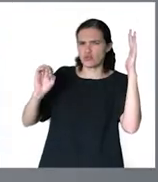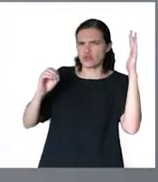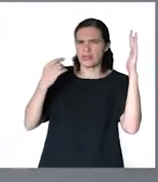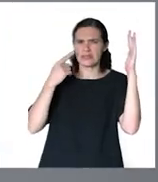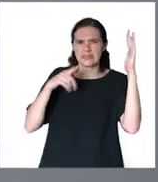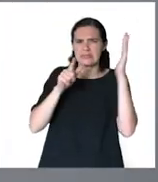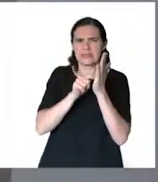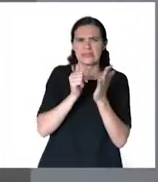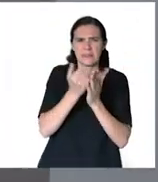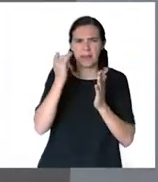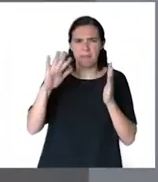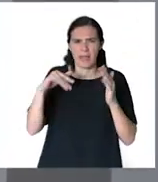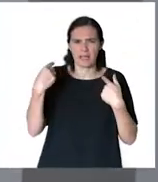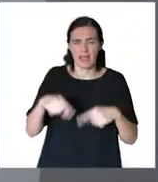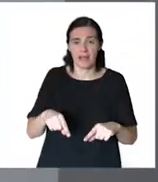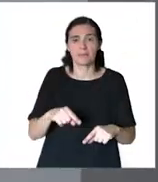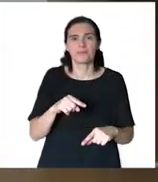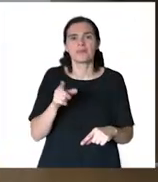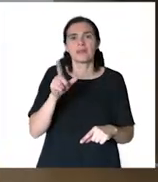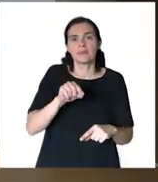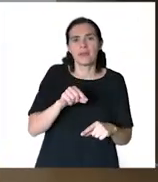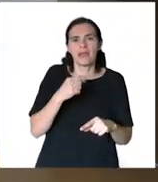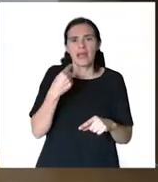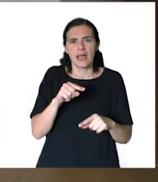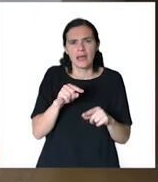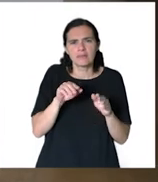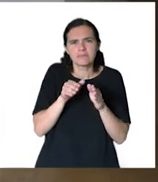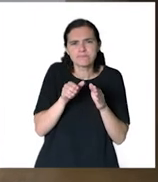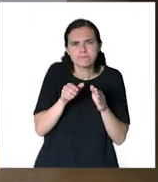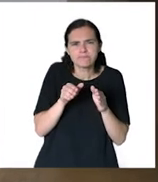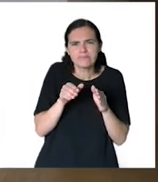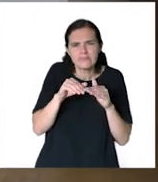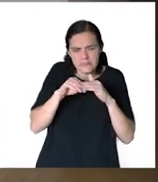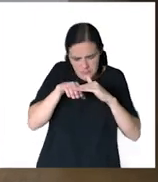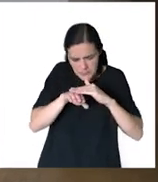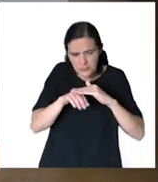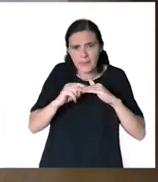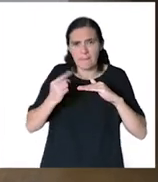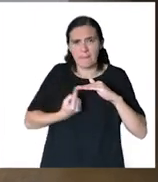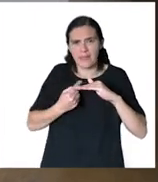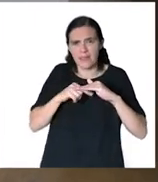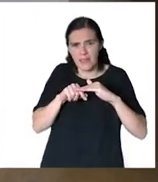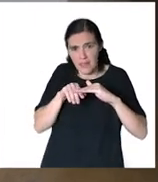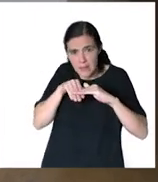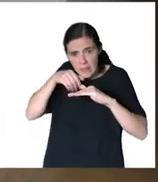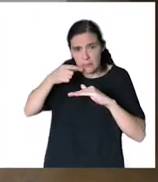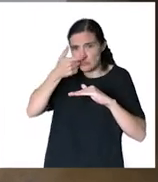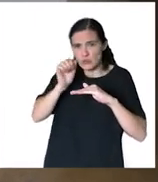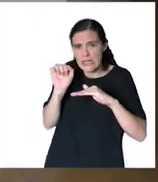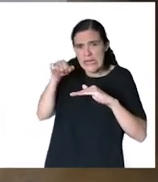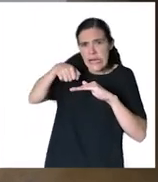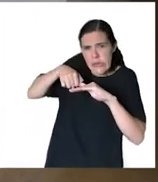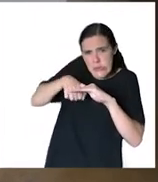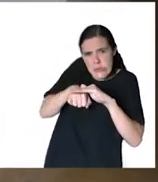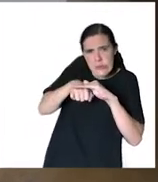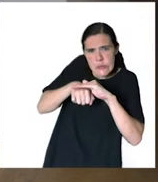have a very low, narrow threshold, and you have to actually bend over,